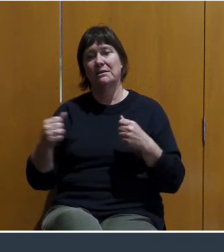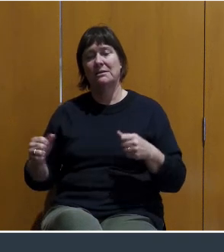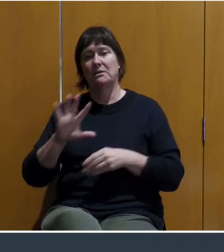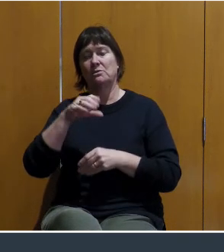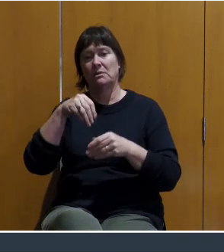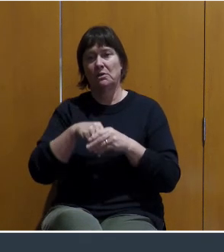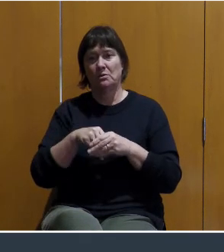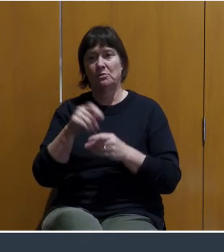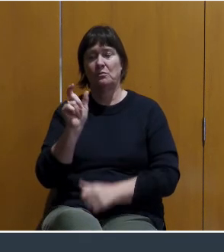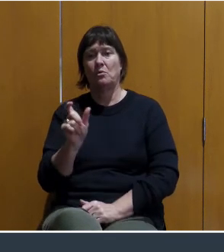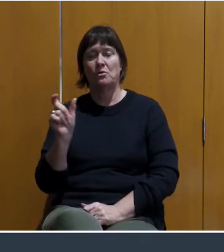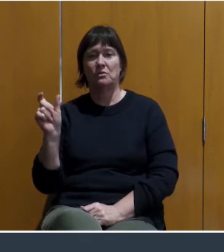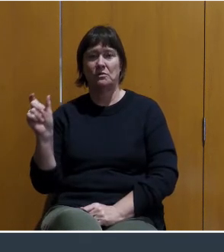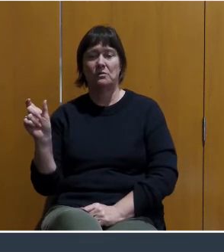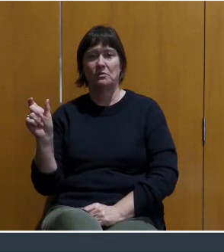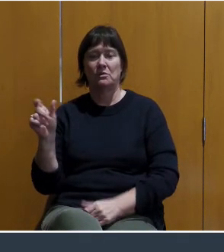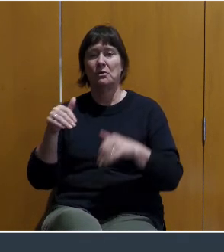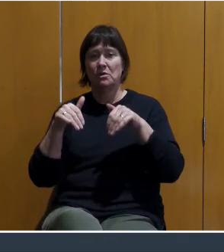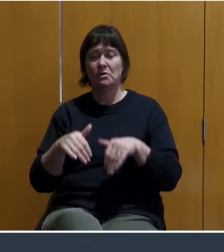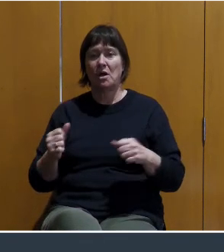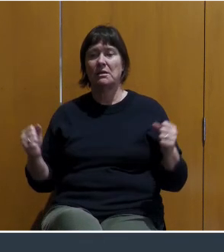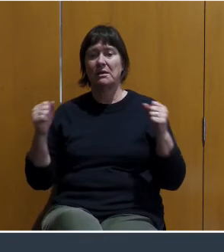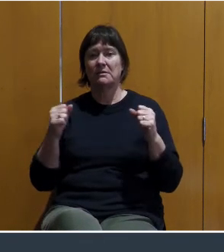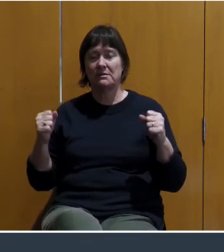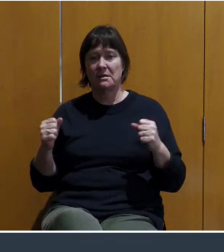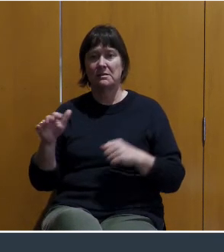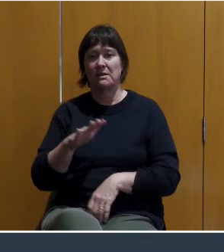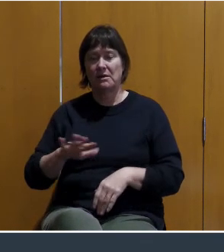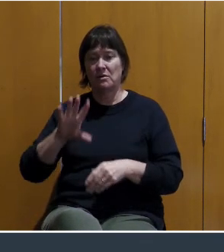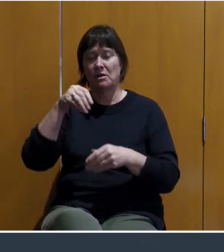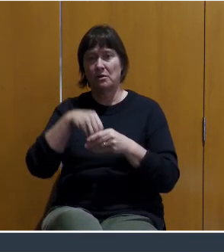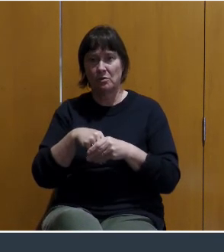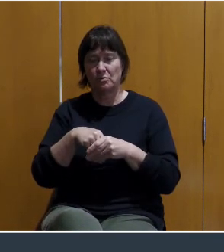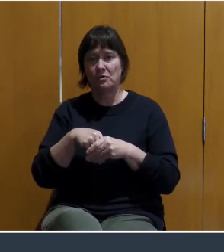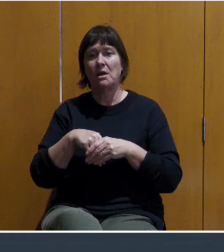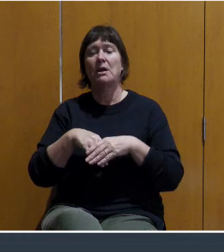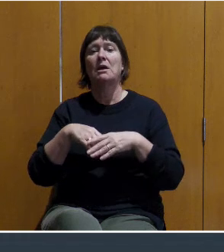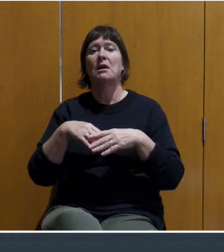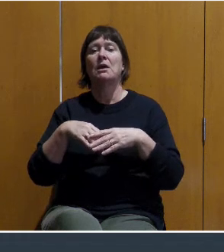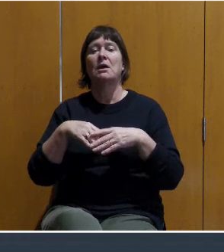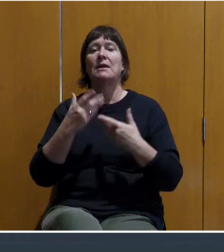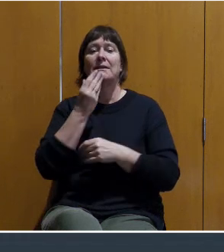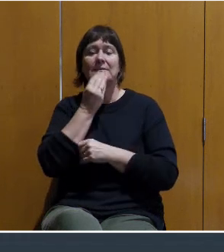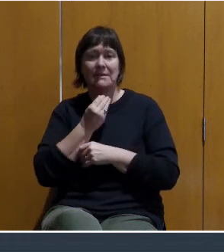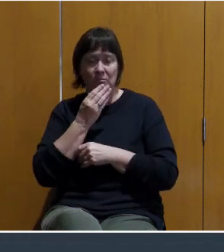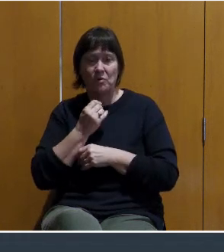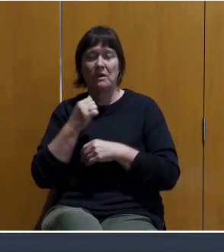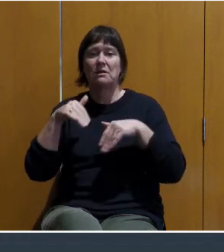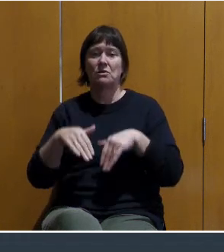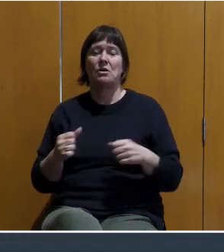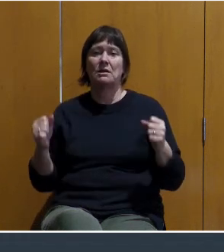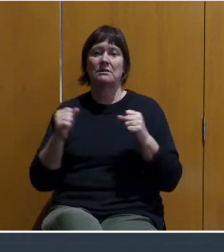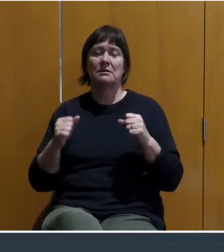the following words. Dog exercise areas include any temporary dog exercise